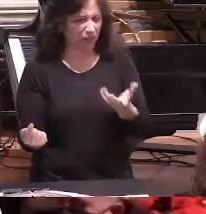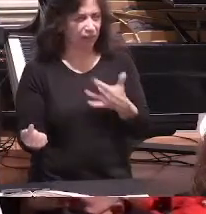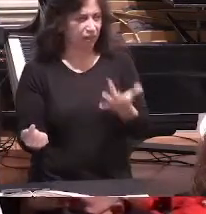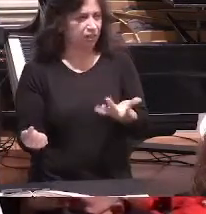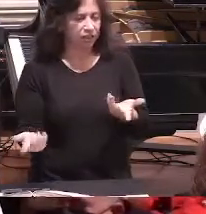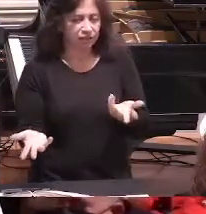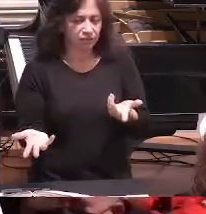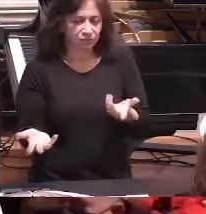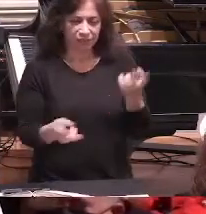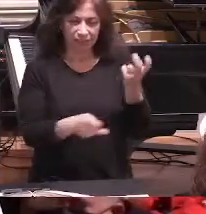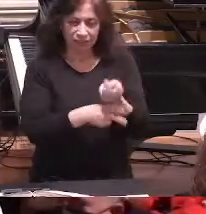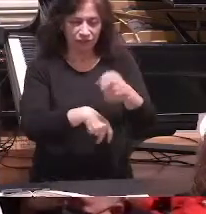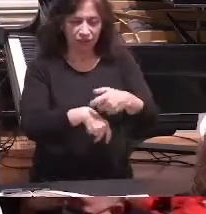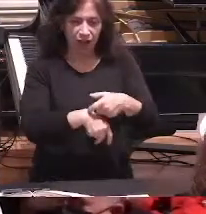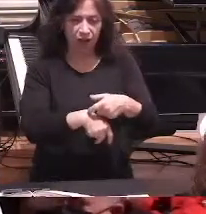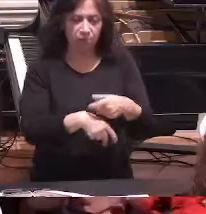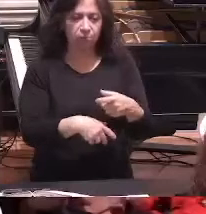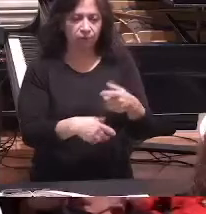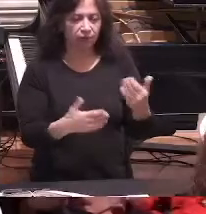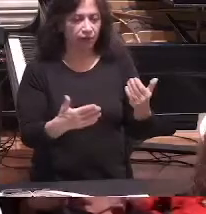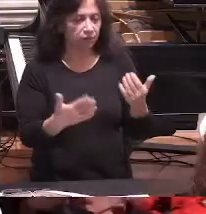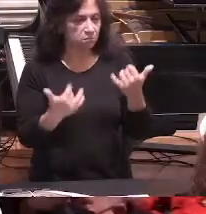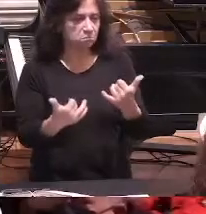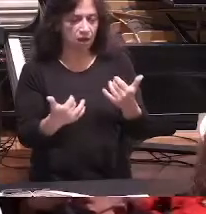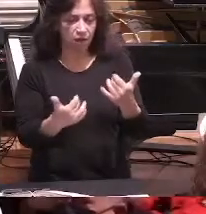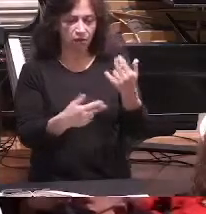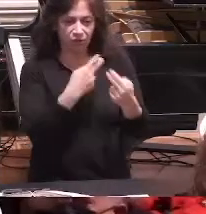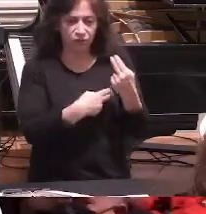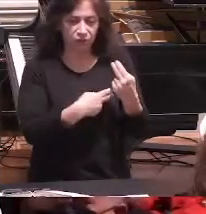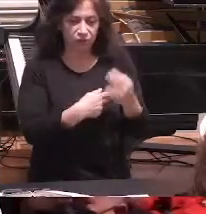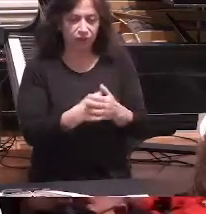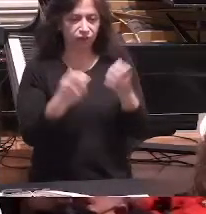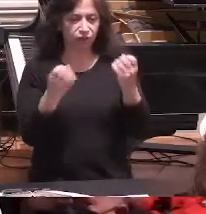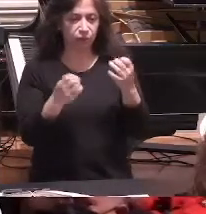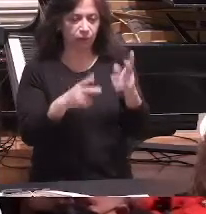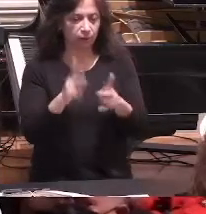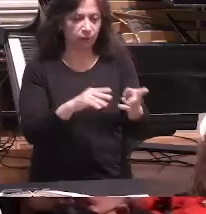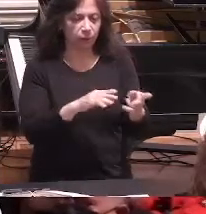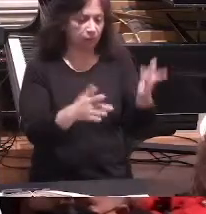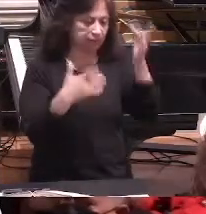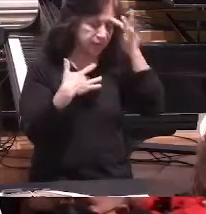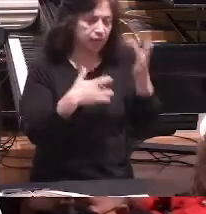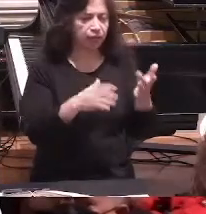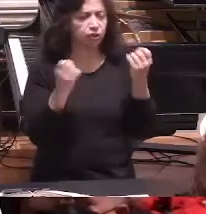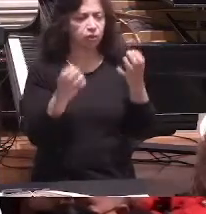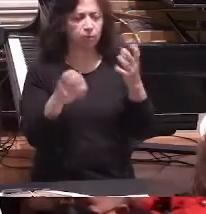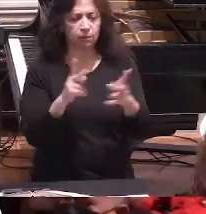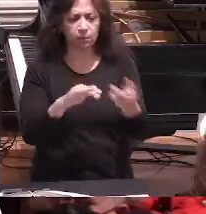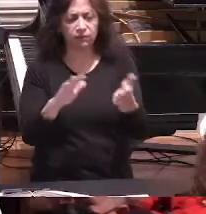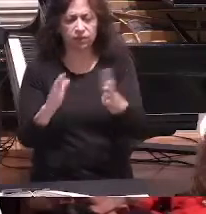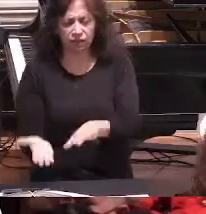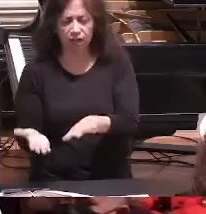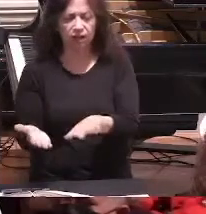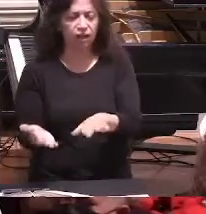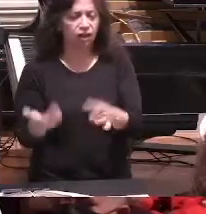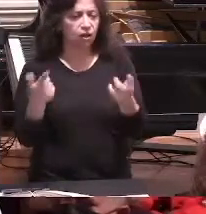of the hardest times in modern history, when too many have fallen ill, when too many have died,